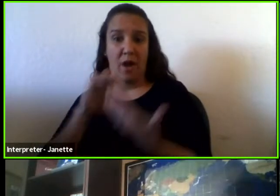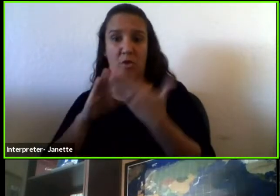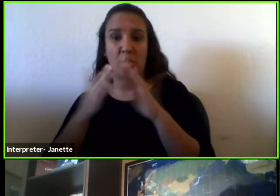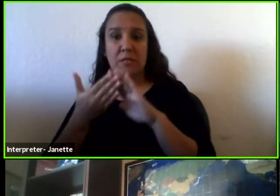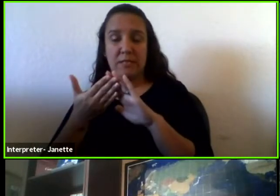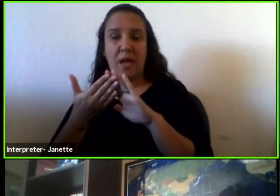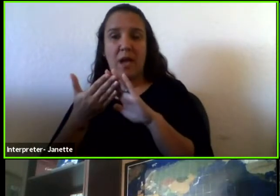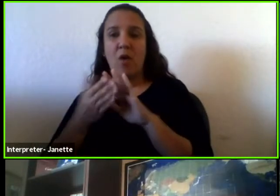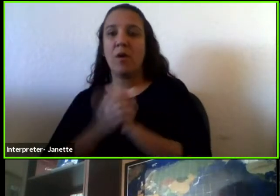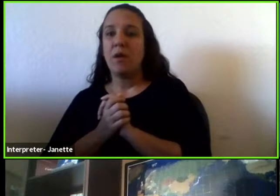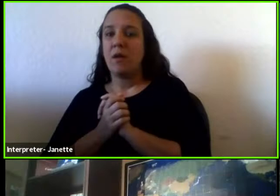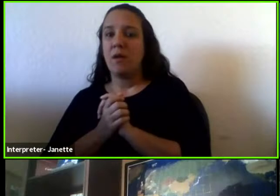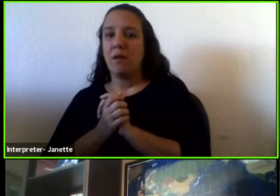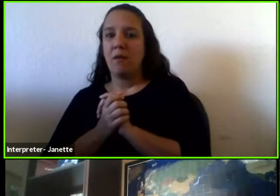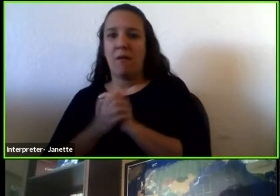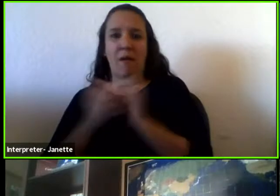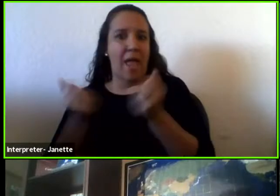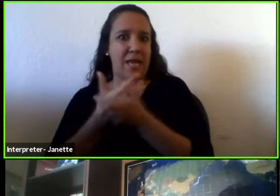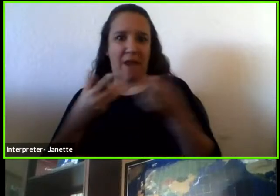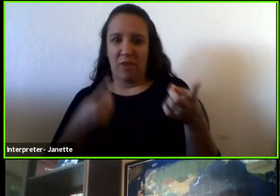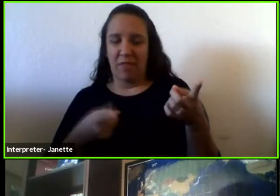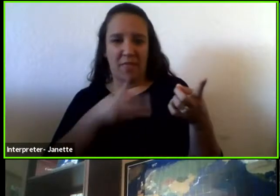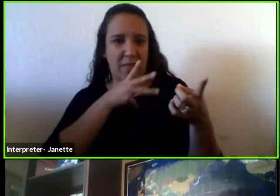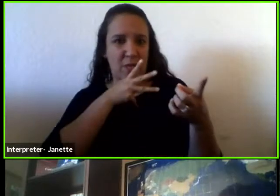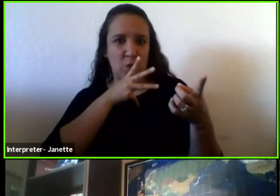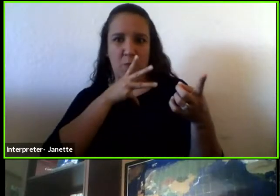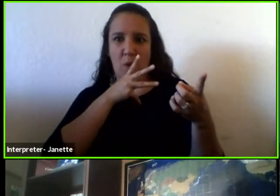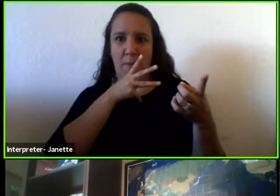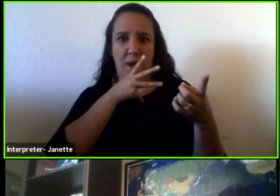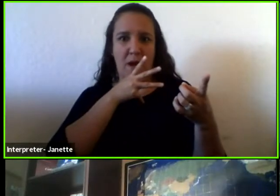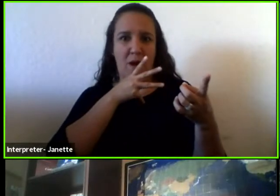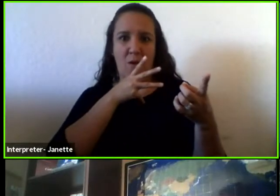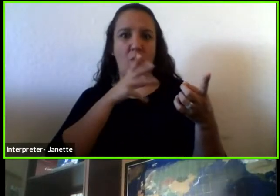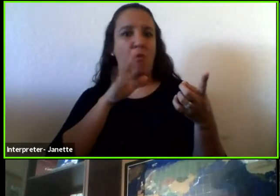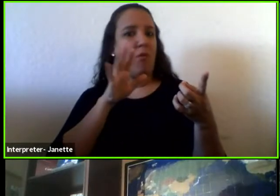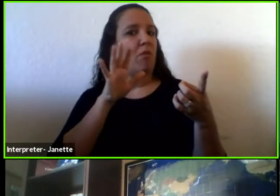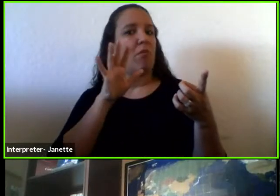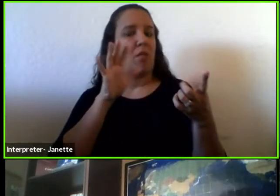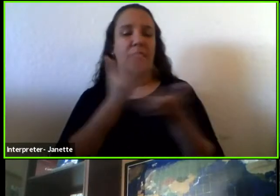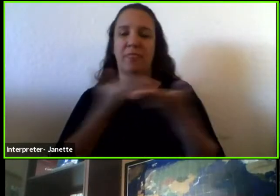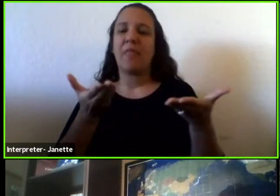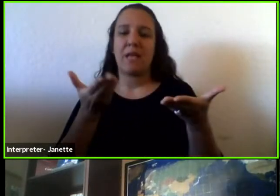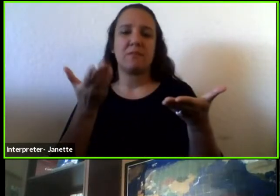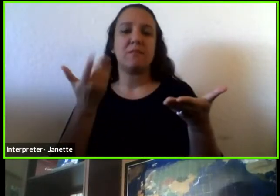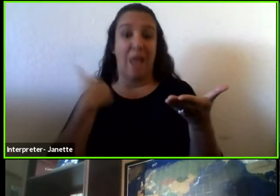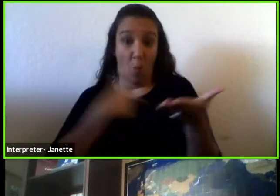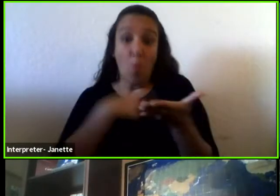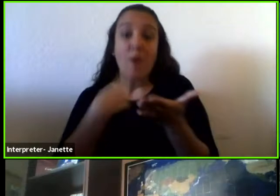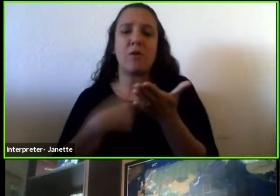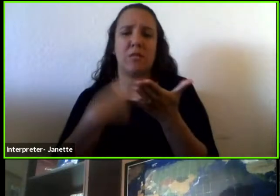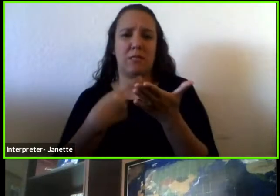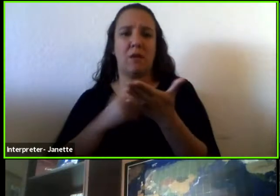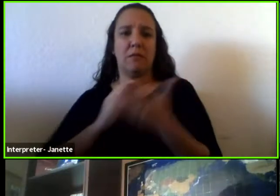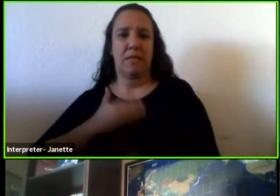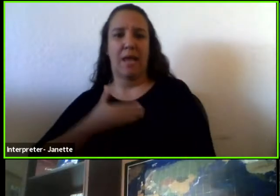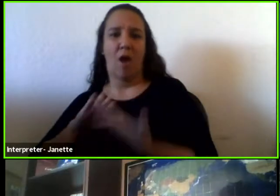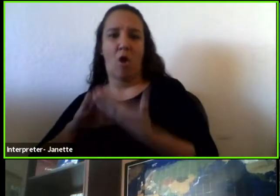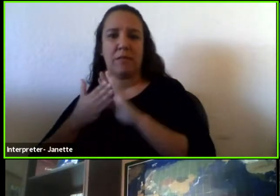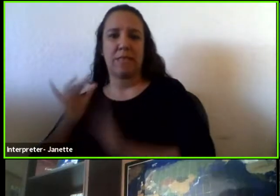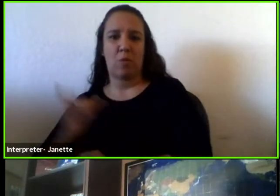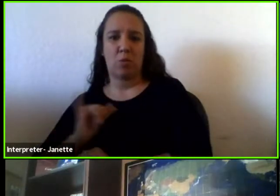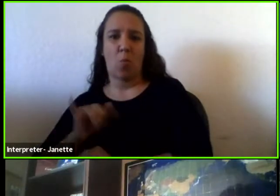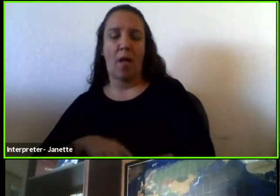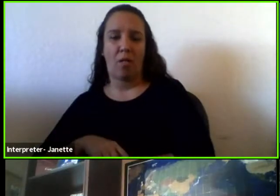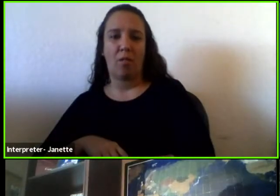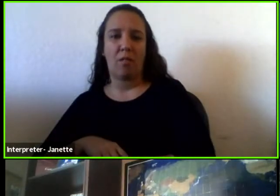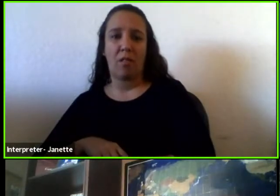neighboring community, and everything that you spoke about are things that are being discussed actively. So this is really